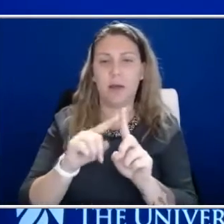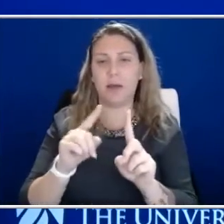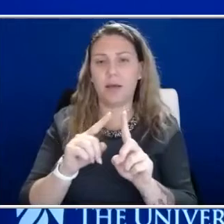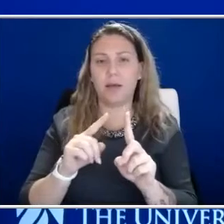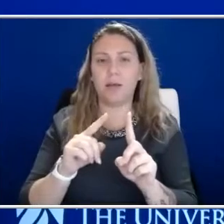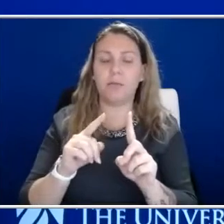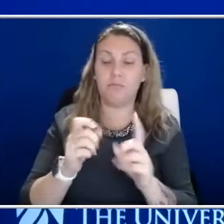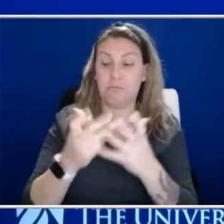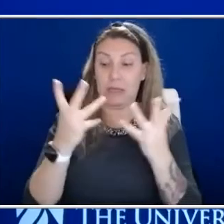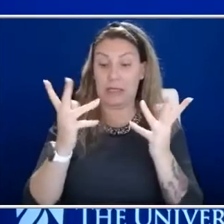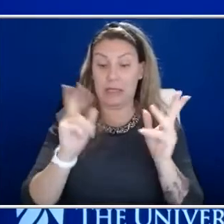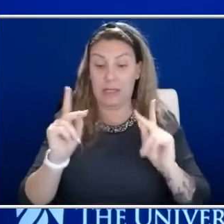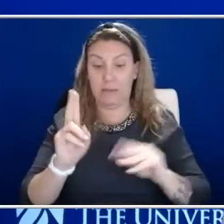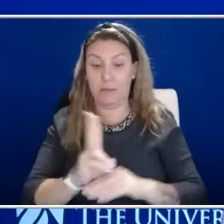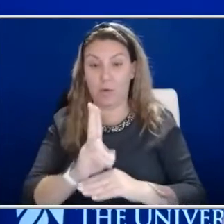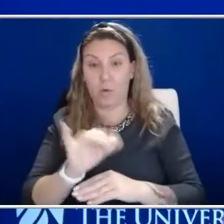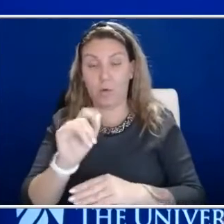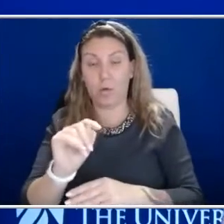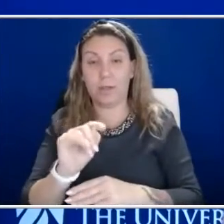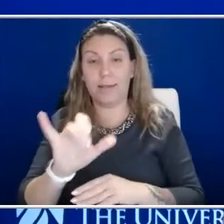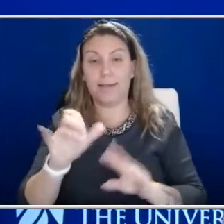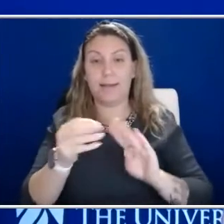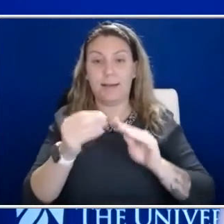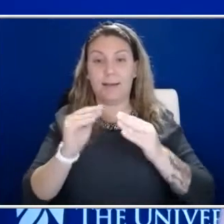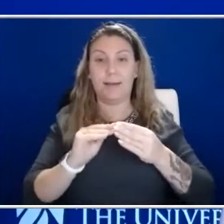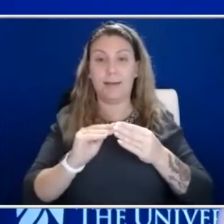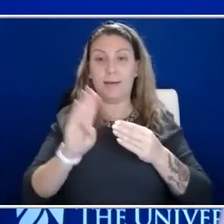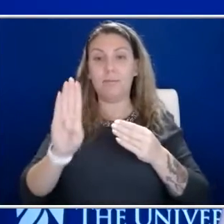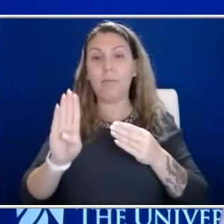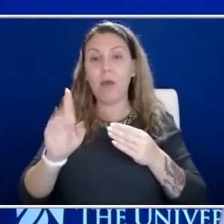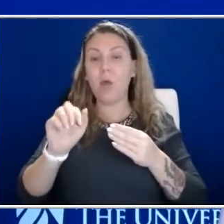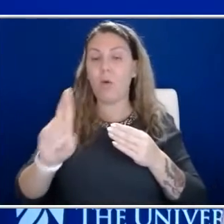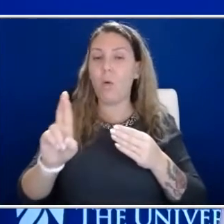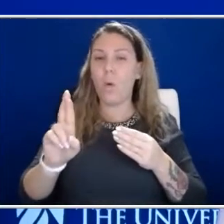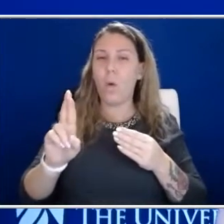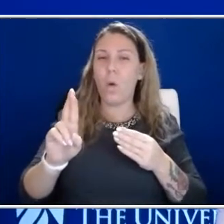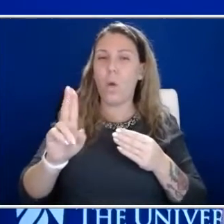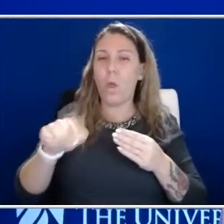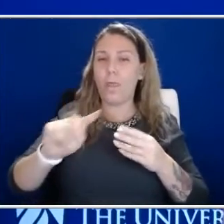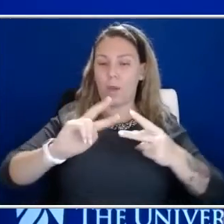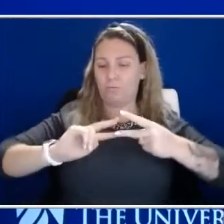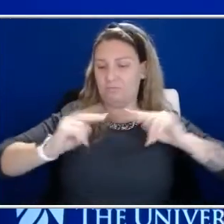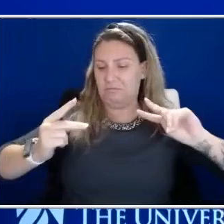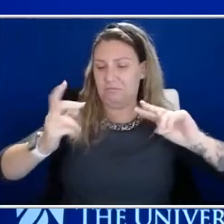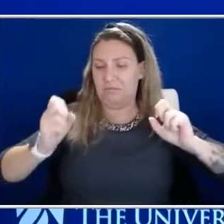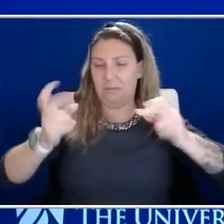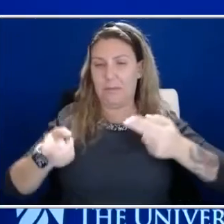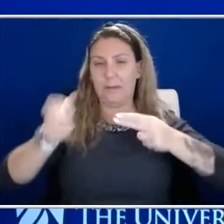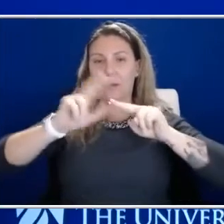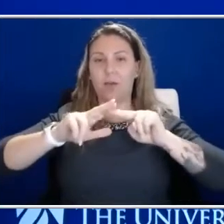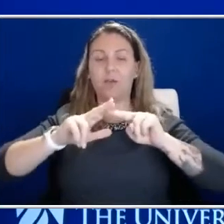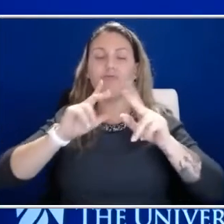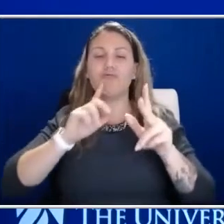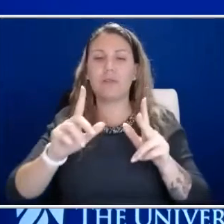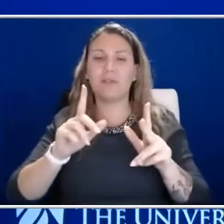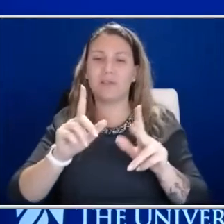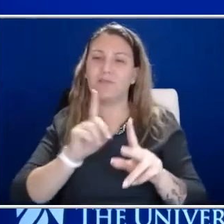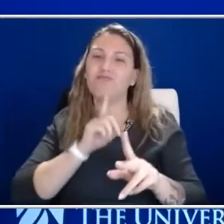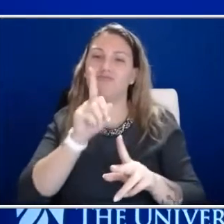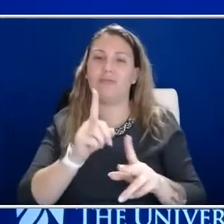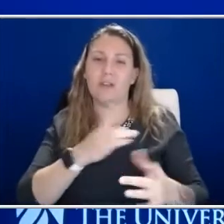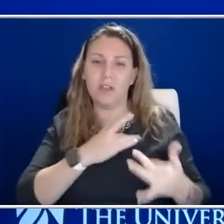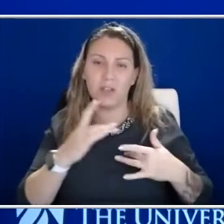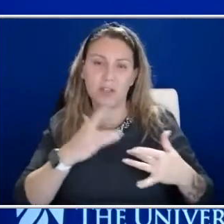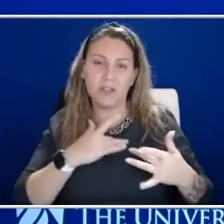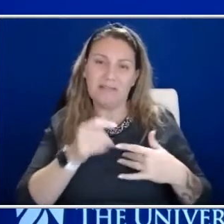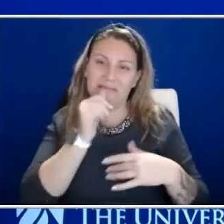them, that number of bacteria or those isolates can increase, and that is the real concern here because we are already dealing a little bit with